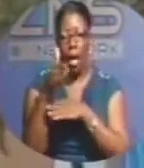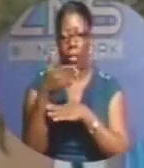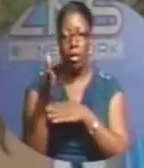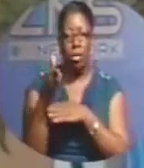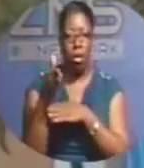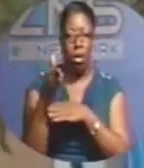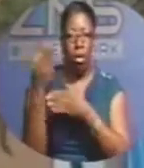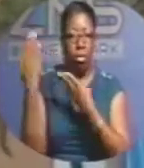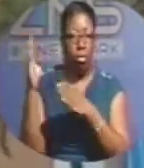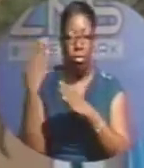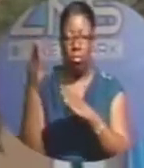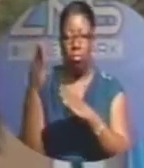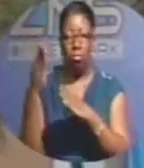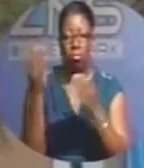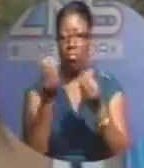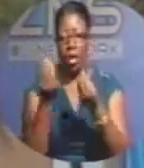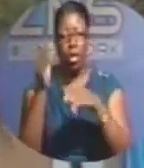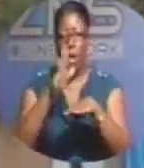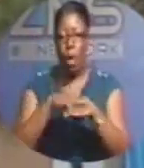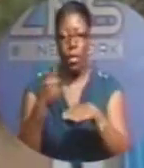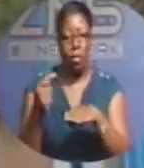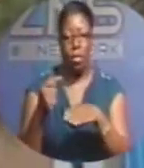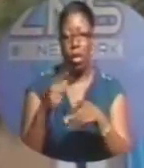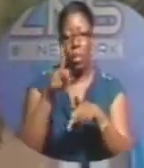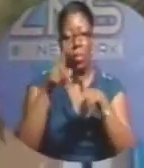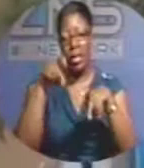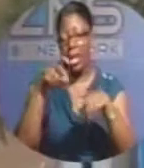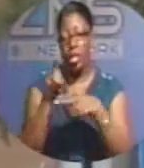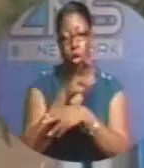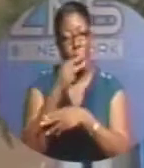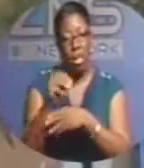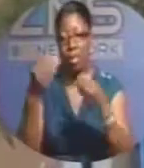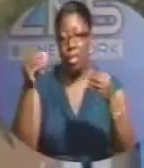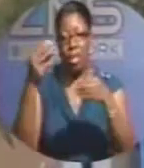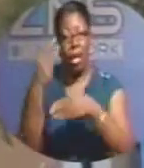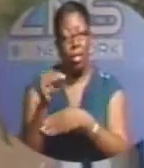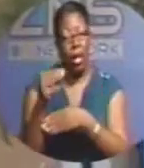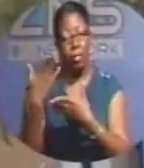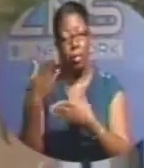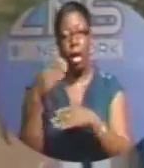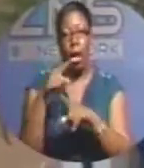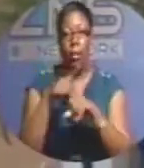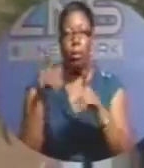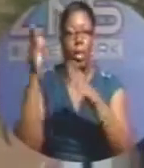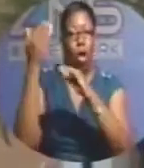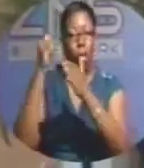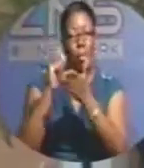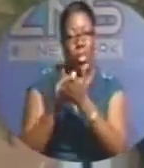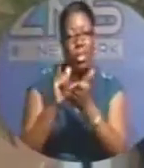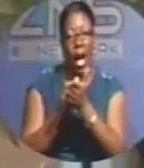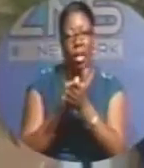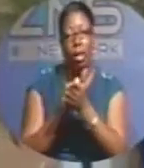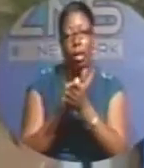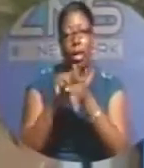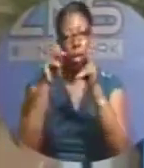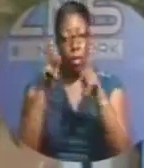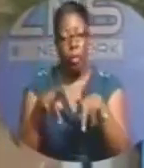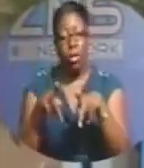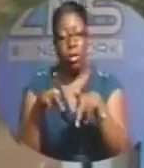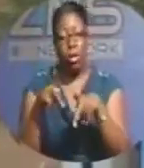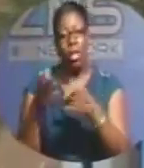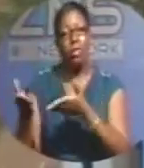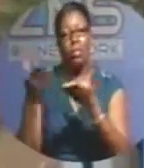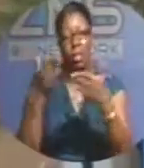so they can use them and sell them and whatever may happen. But we hope that the culprits, that they would return